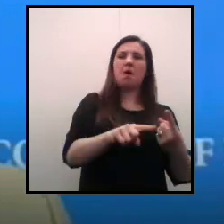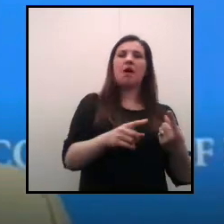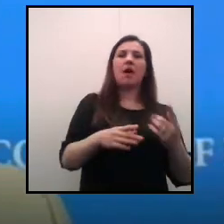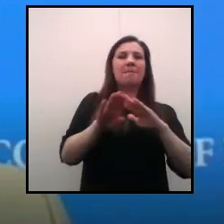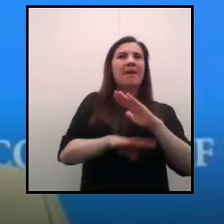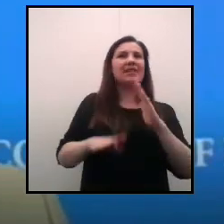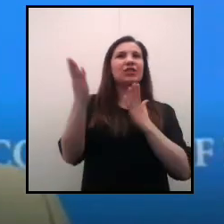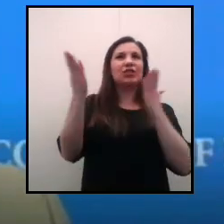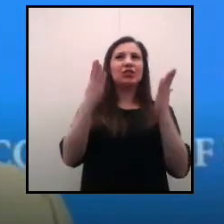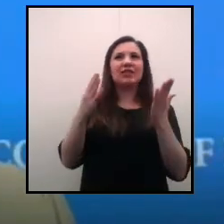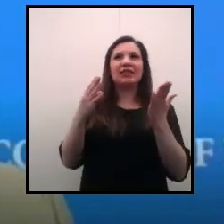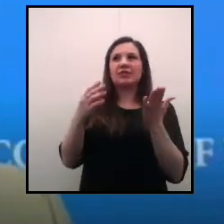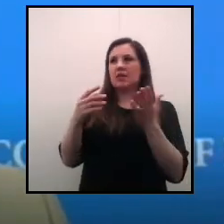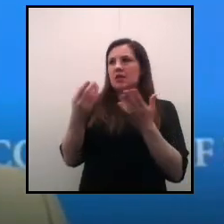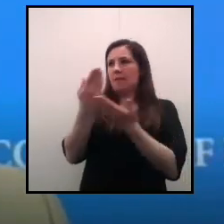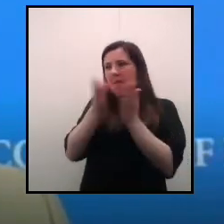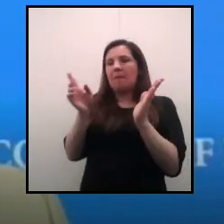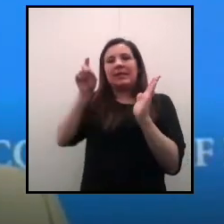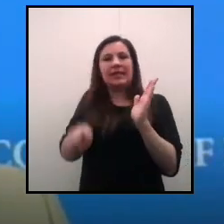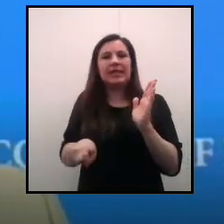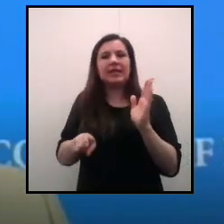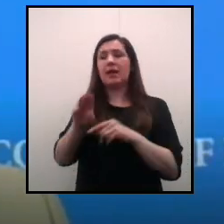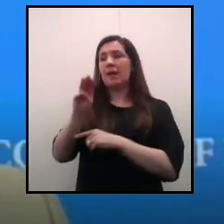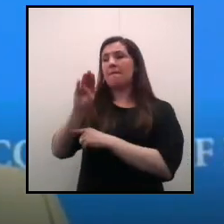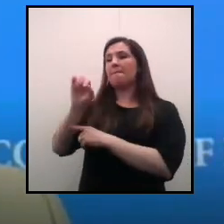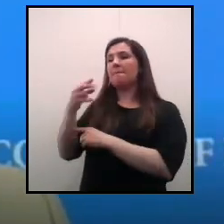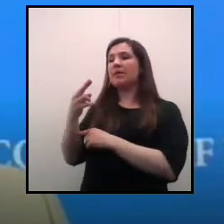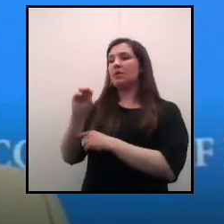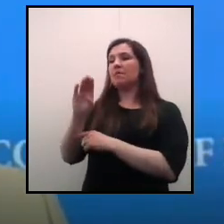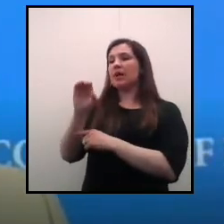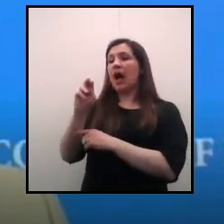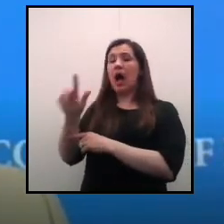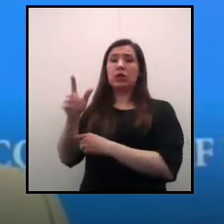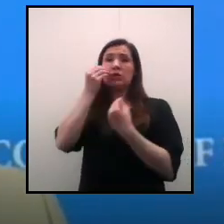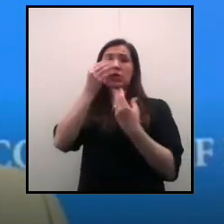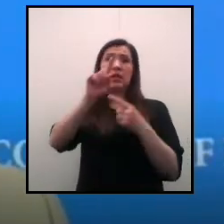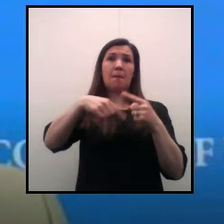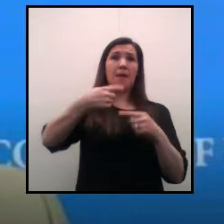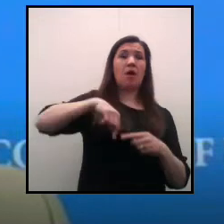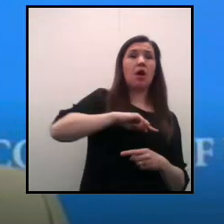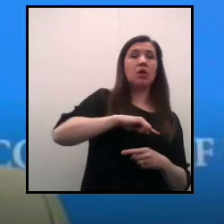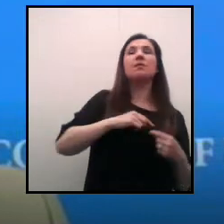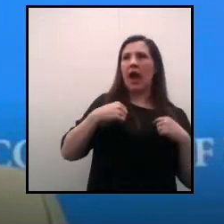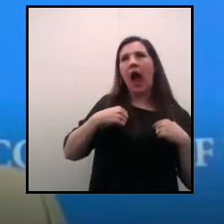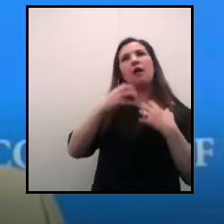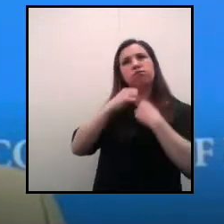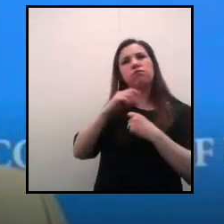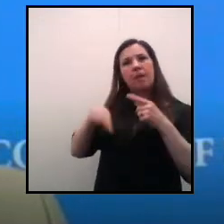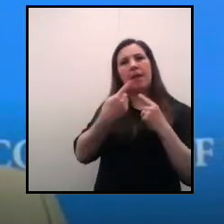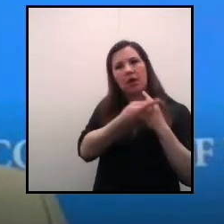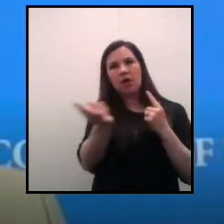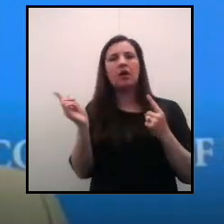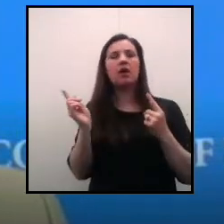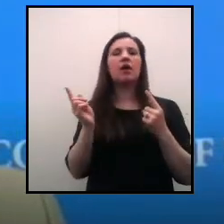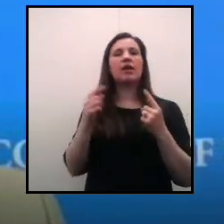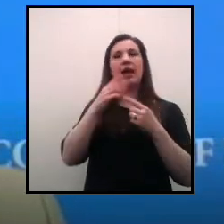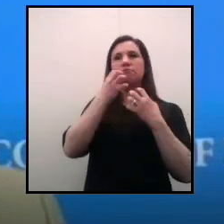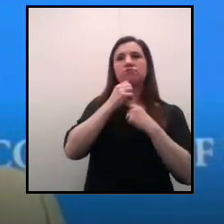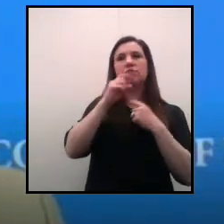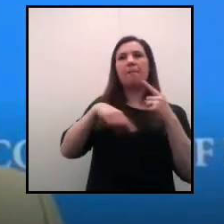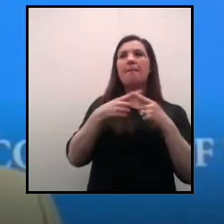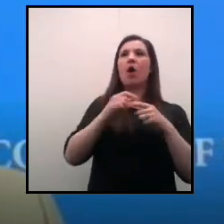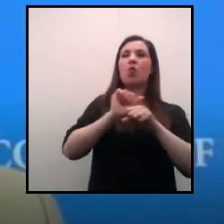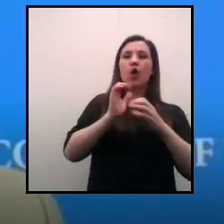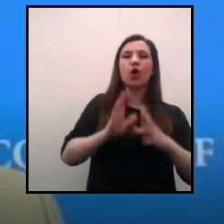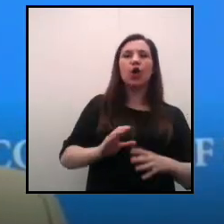that the public demands. Mitch McConnell may not care about you and I, but I certainly care about you and I care about our frontline workers and our